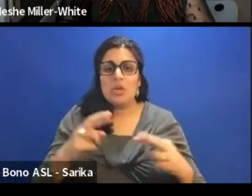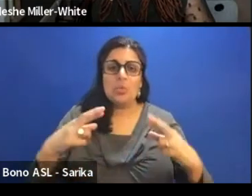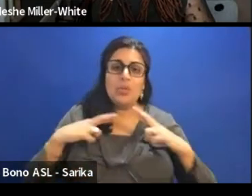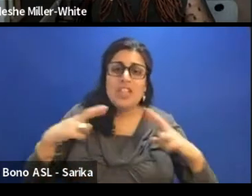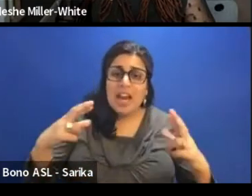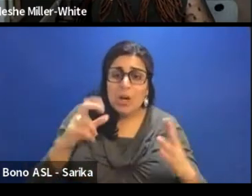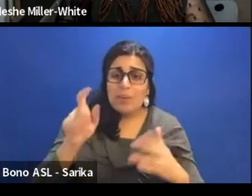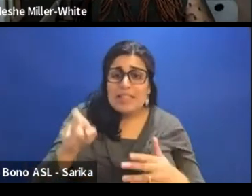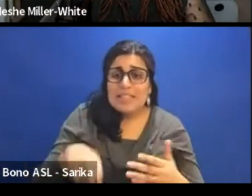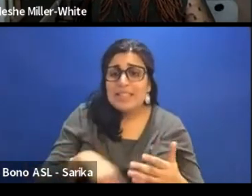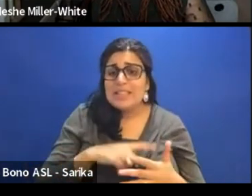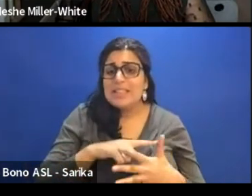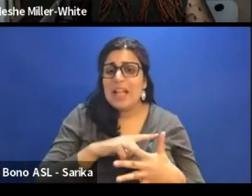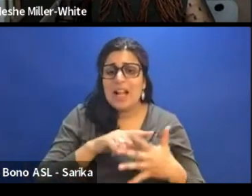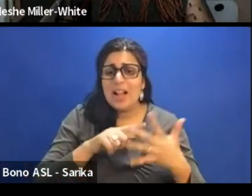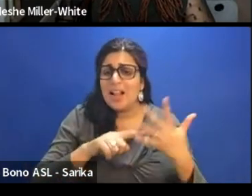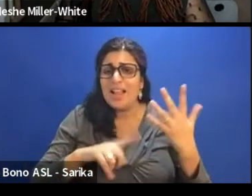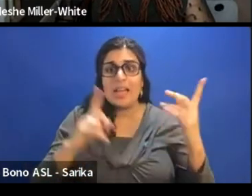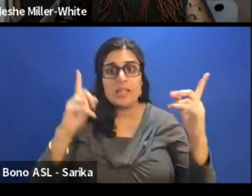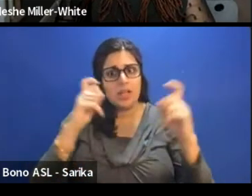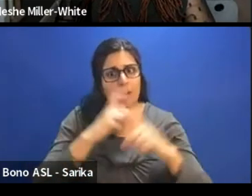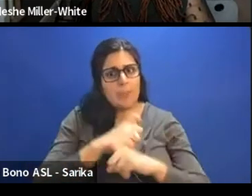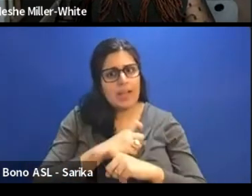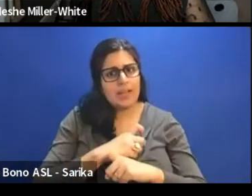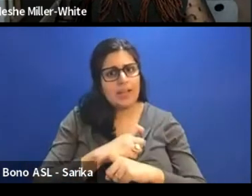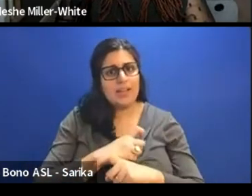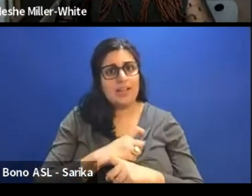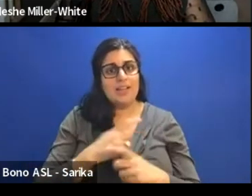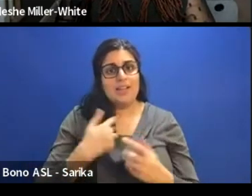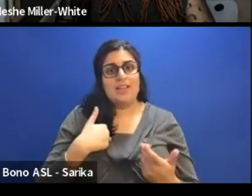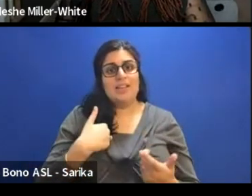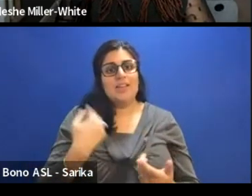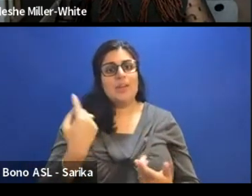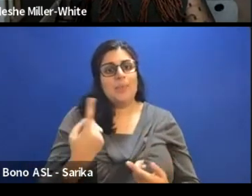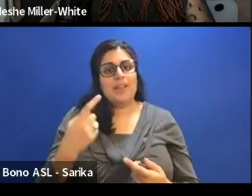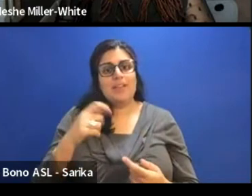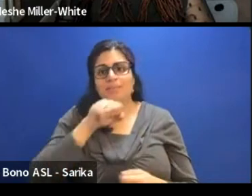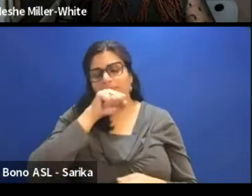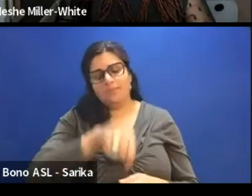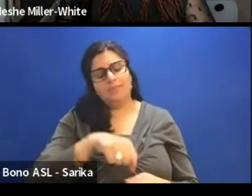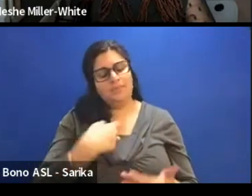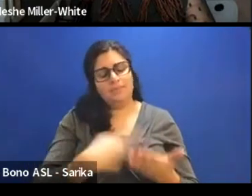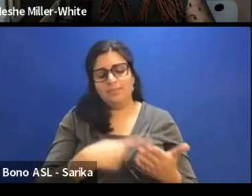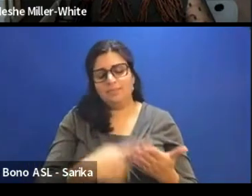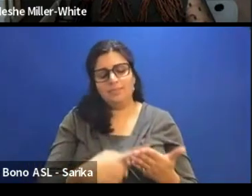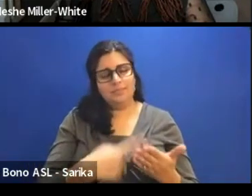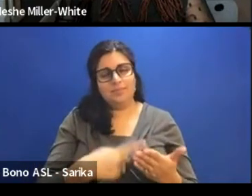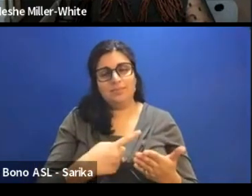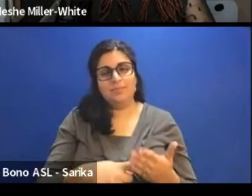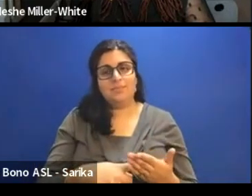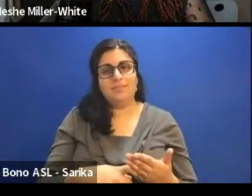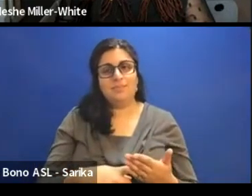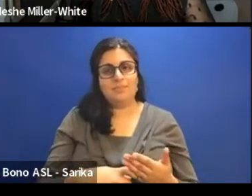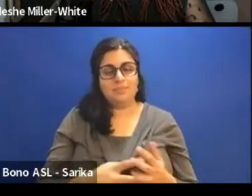needs, which is something that I love to talk a lot about too, because